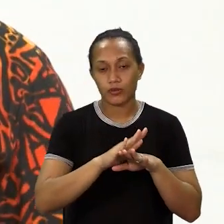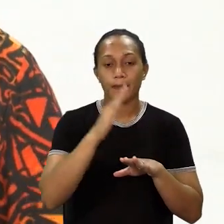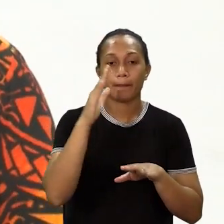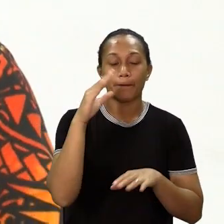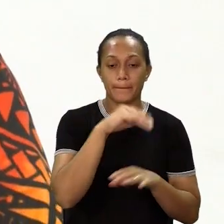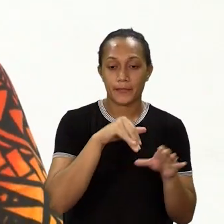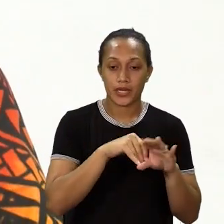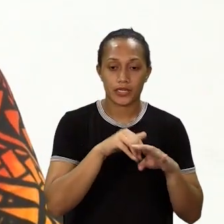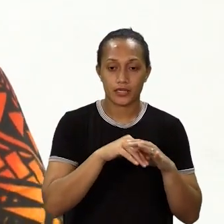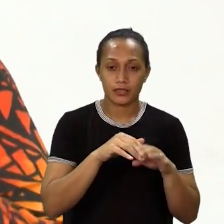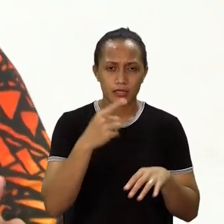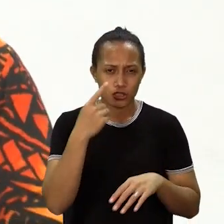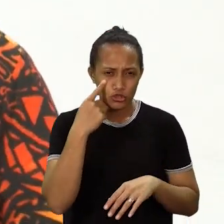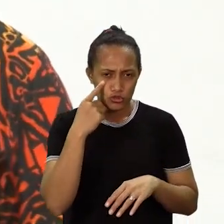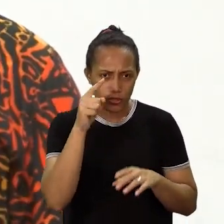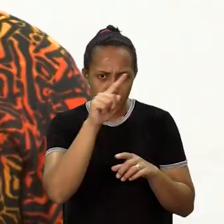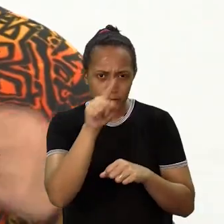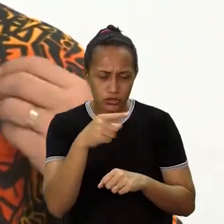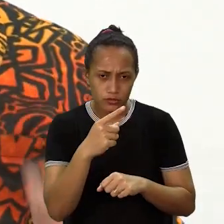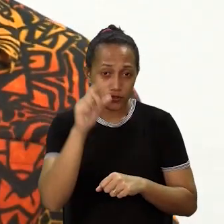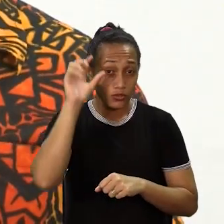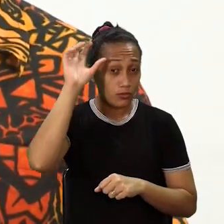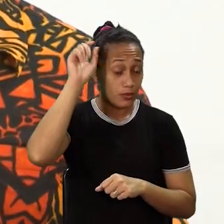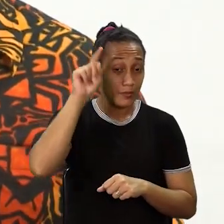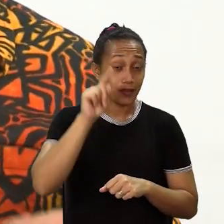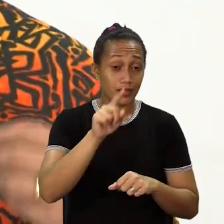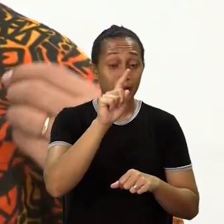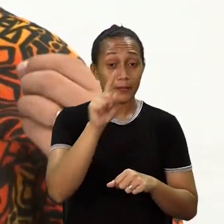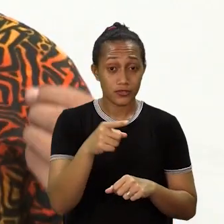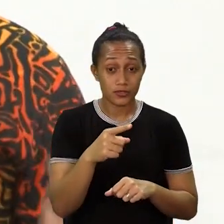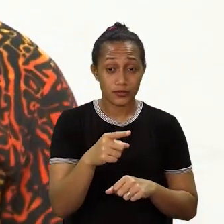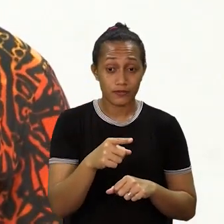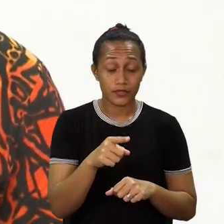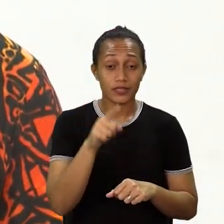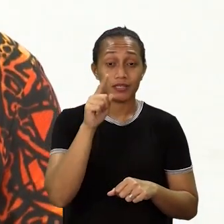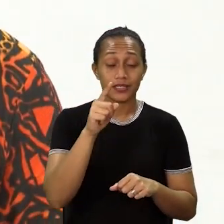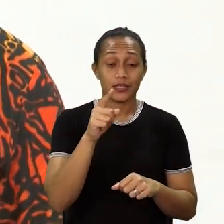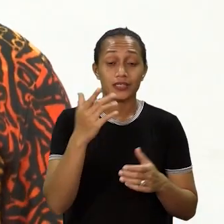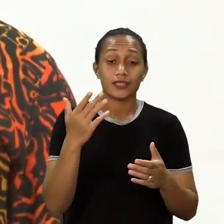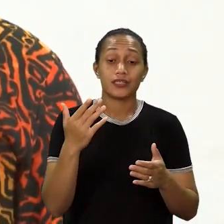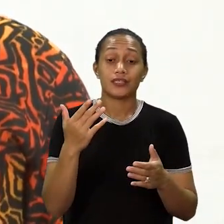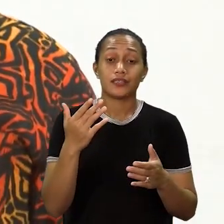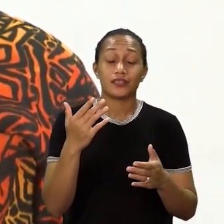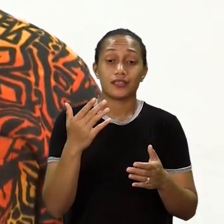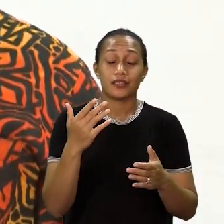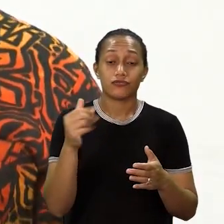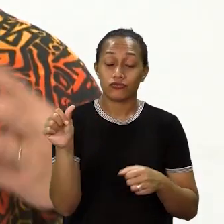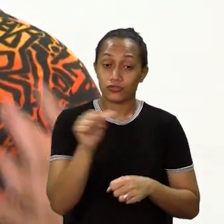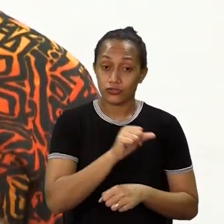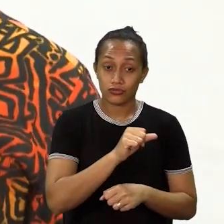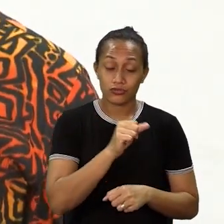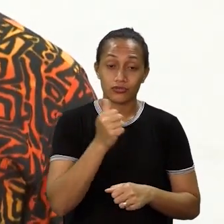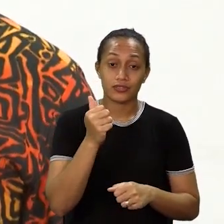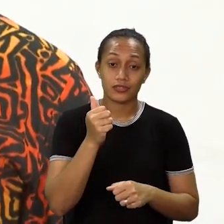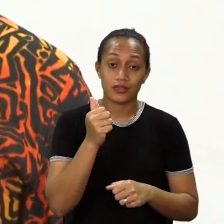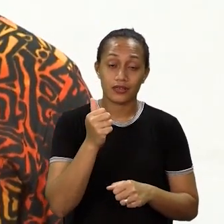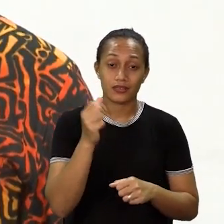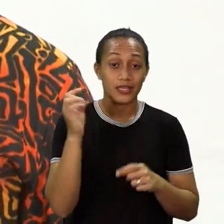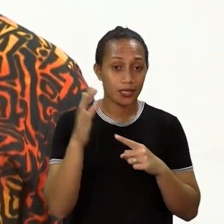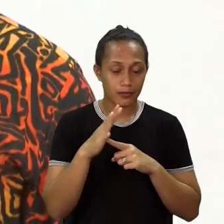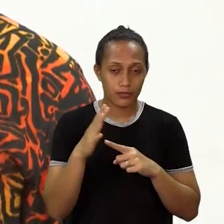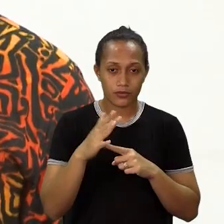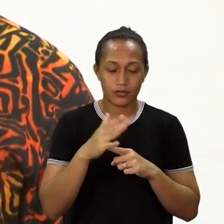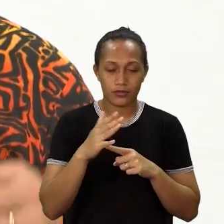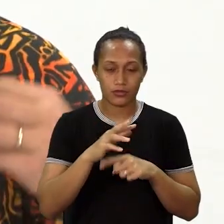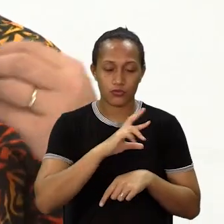market. Look at the word they'll and the apostrophe. Remember that apostrophe is playing a very